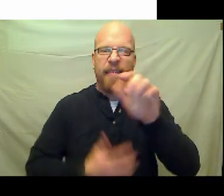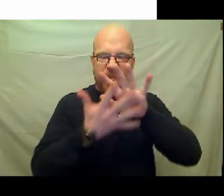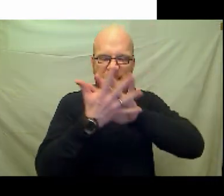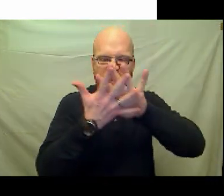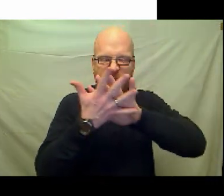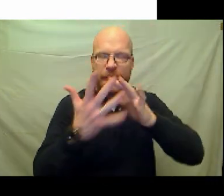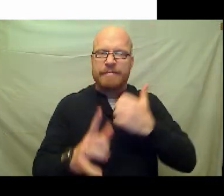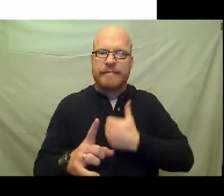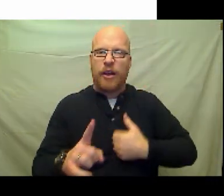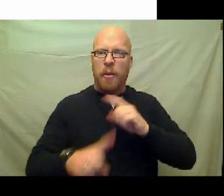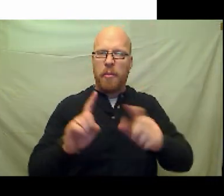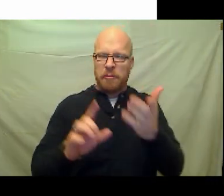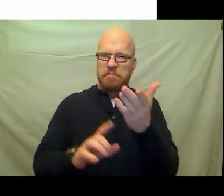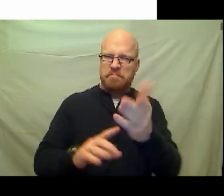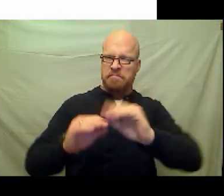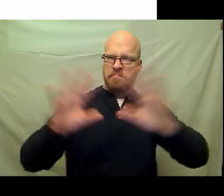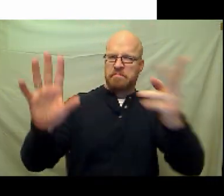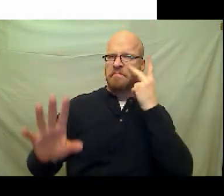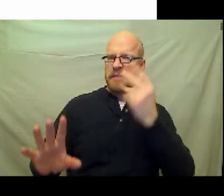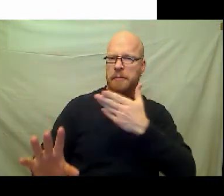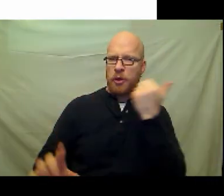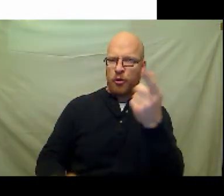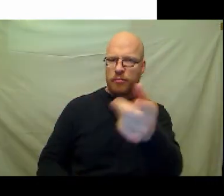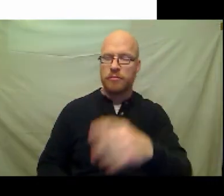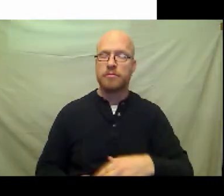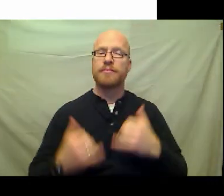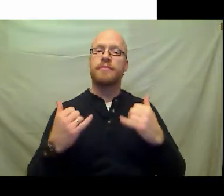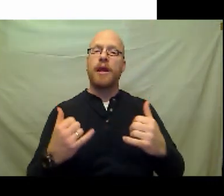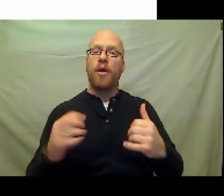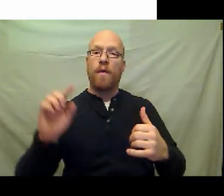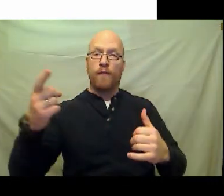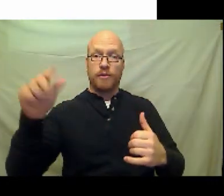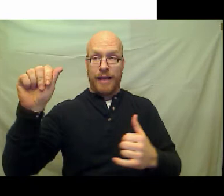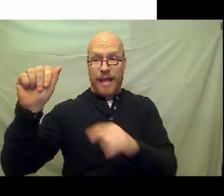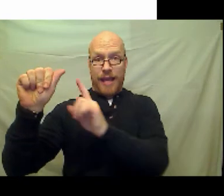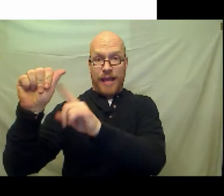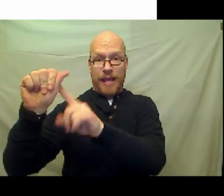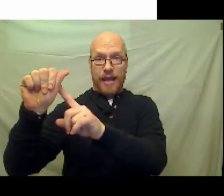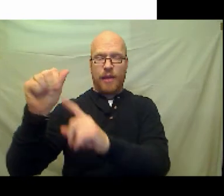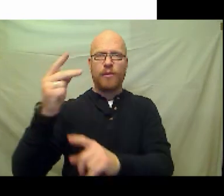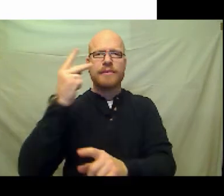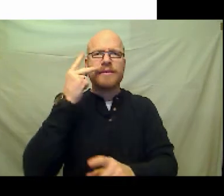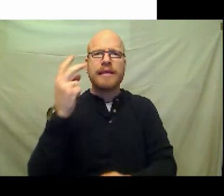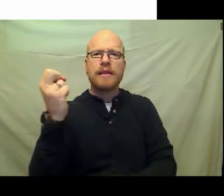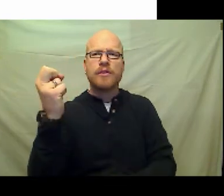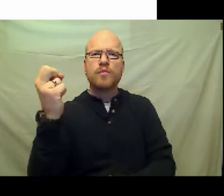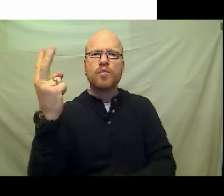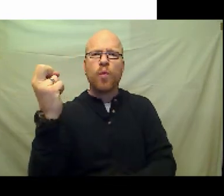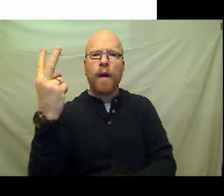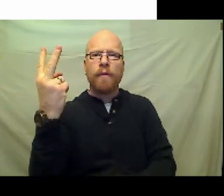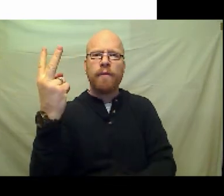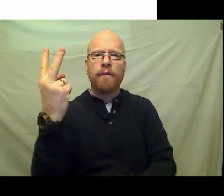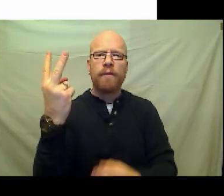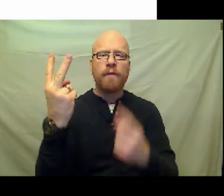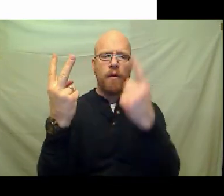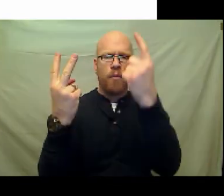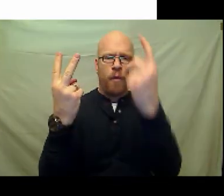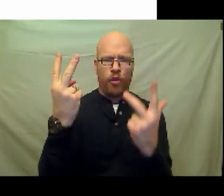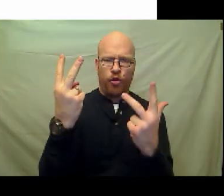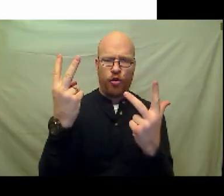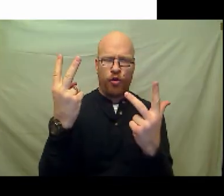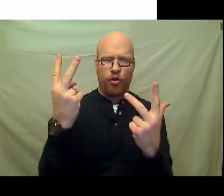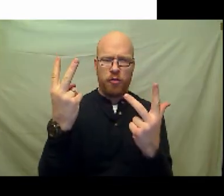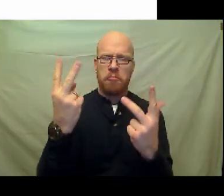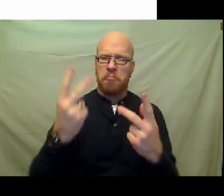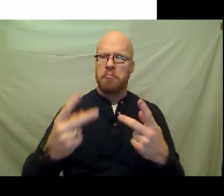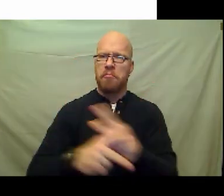It's a little fuzzy, but sorry about that, but it's much easier to see this as it's bigger. The example A,